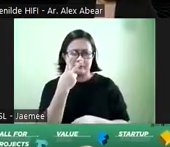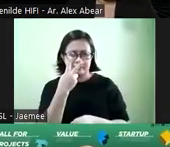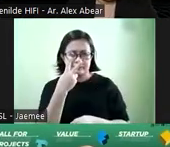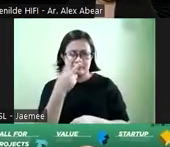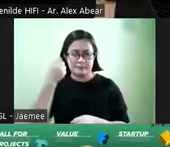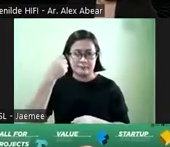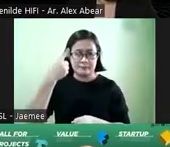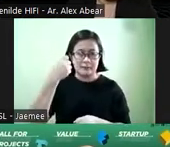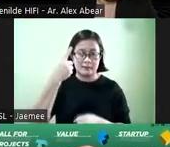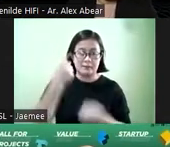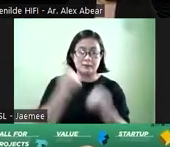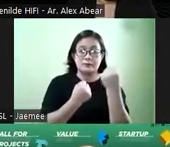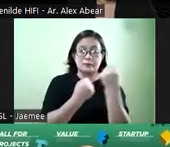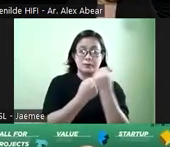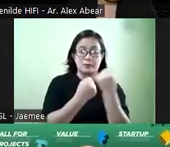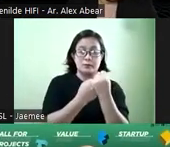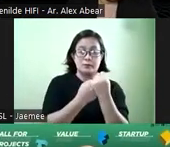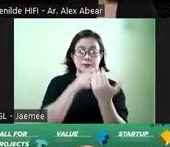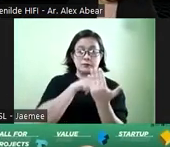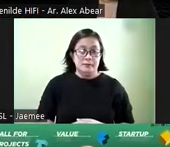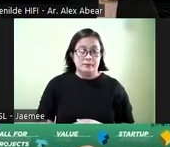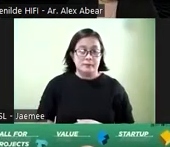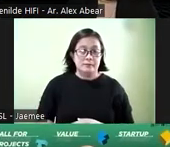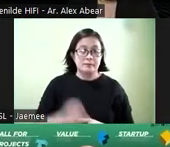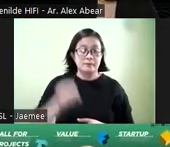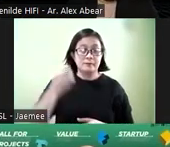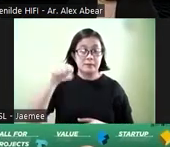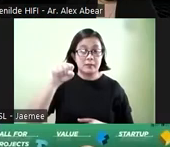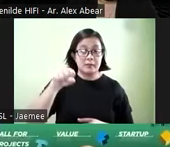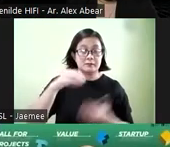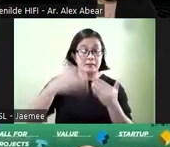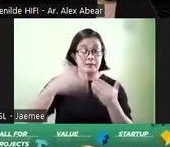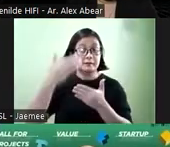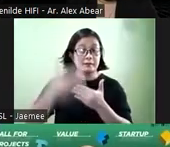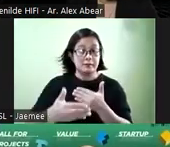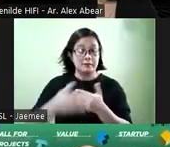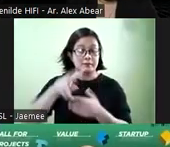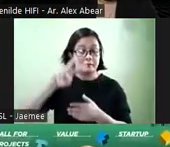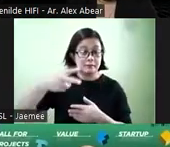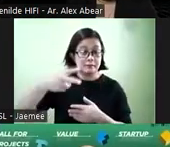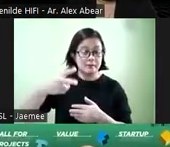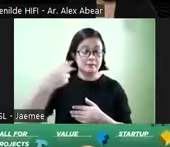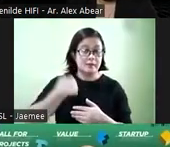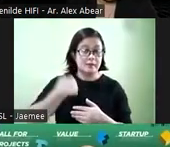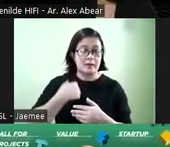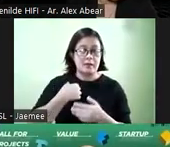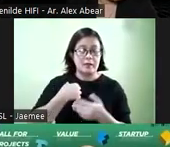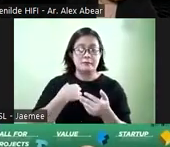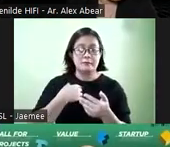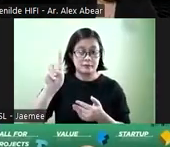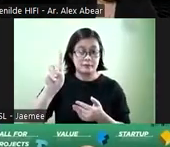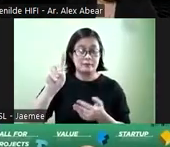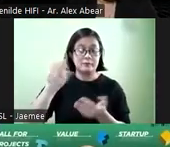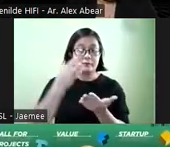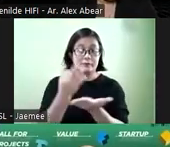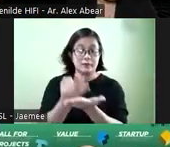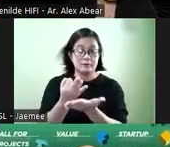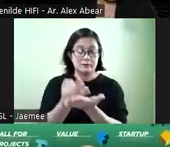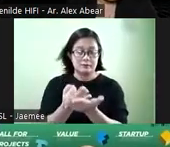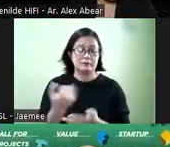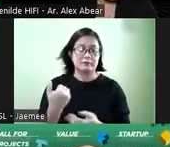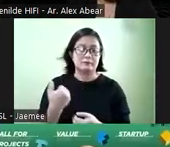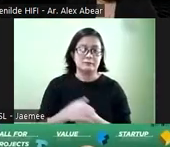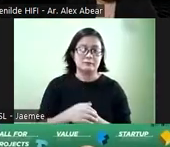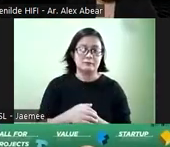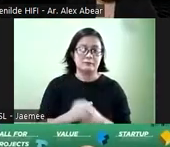or support our projects moving forward. Next one is the crowdfunding. So building from the tiny product, the crowdfunding